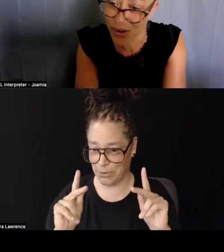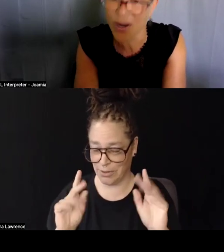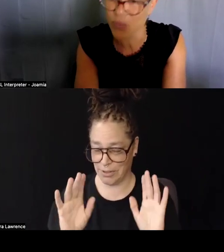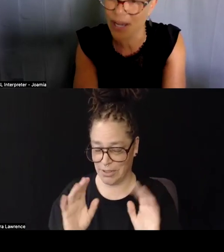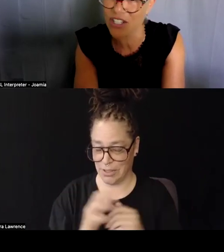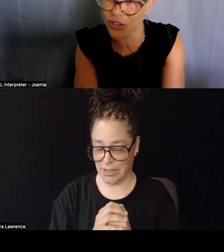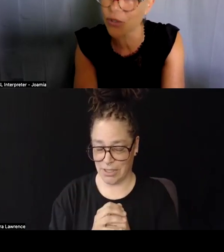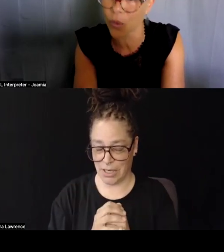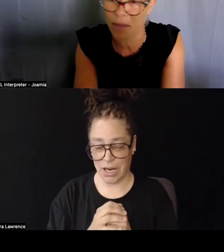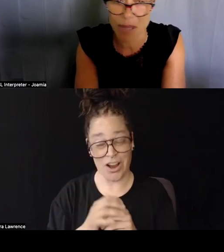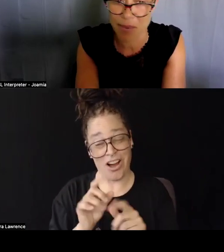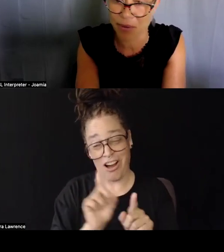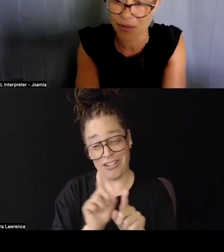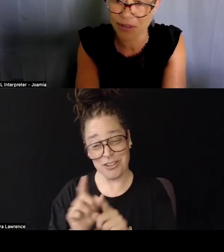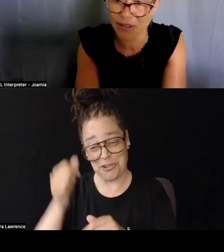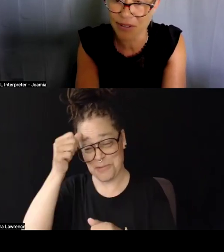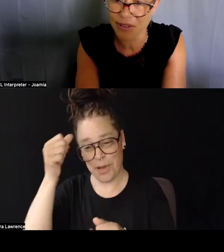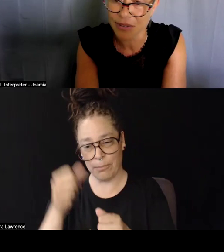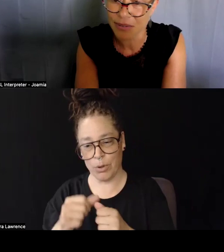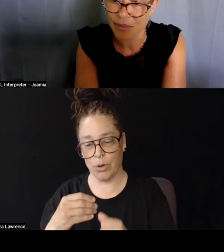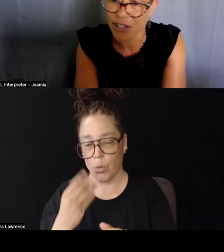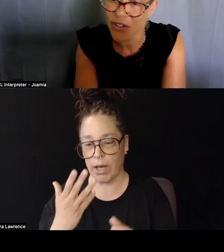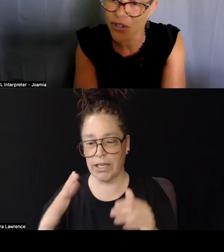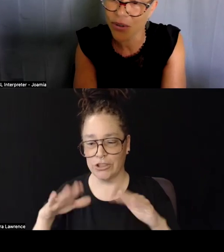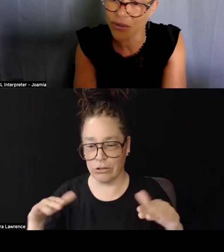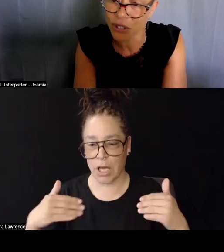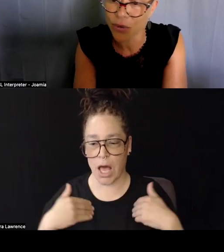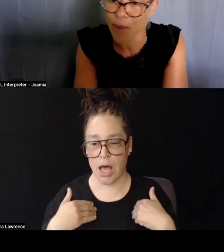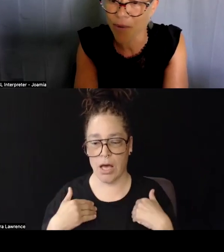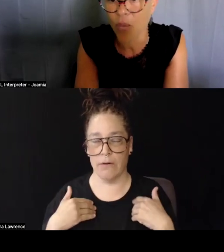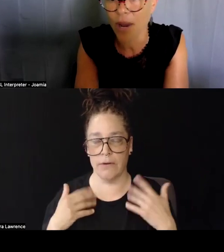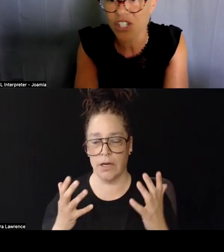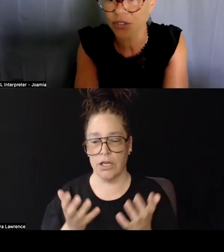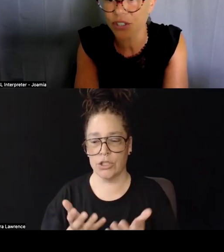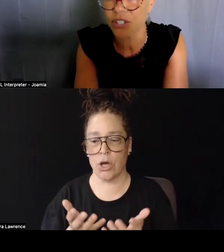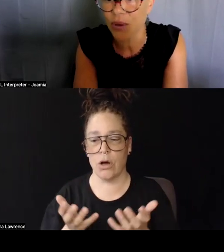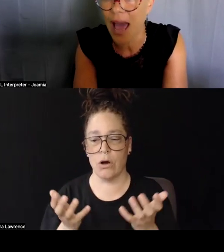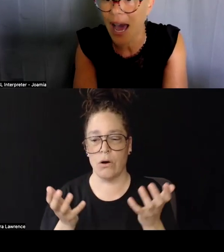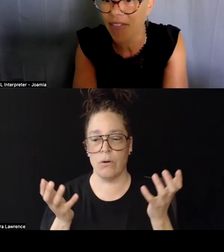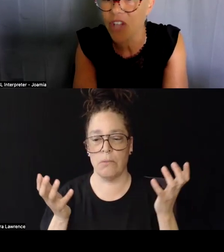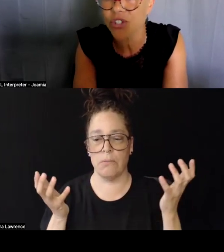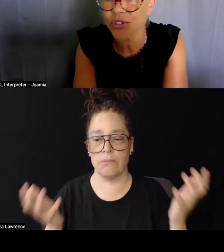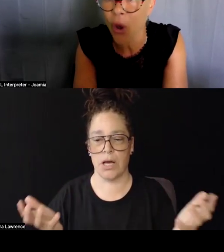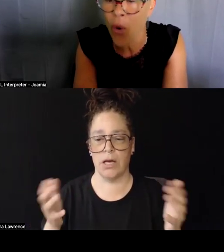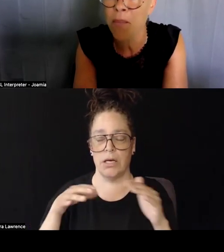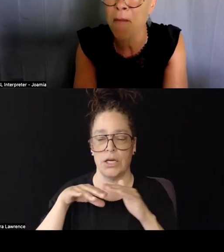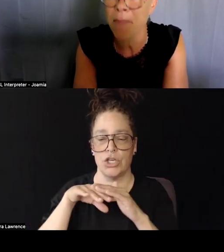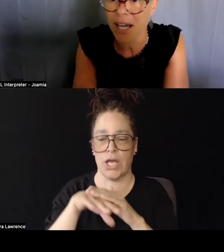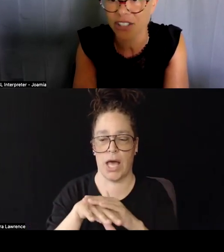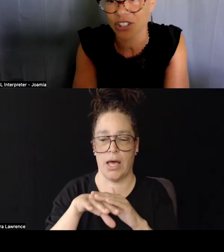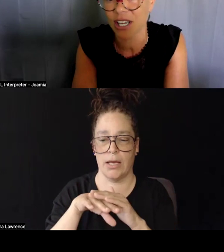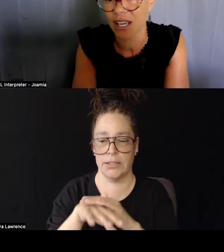to erase white children or white people. But also do remember that white children do have